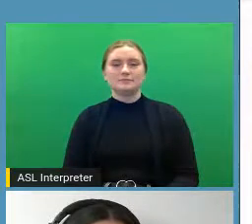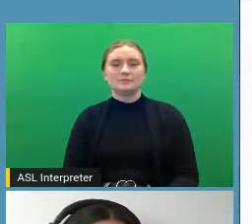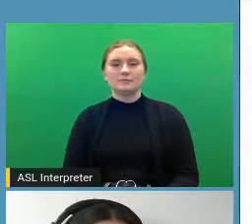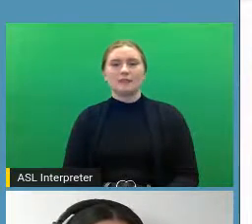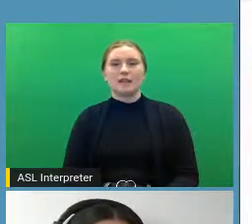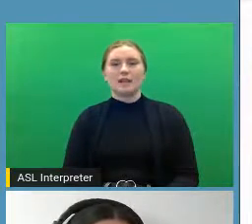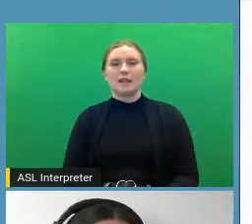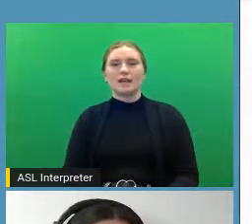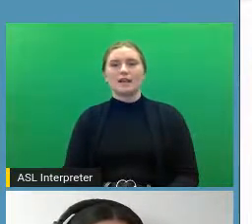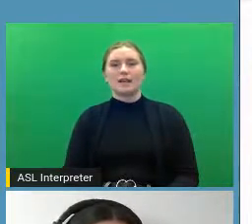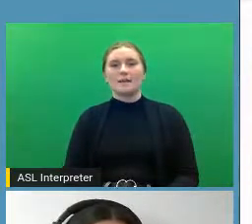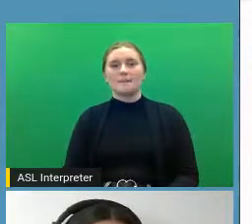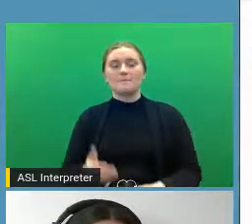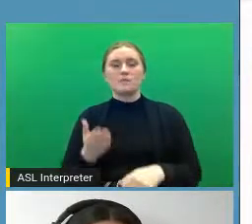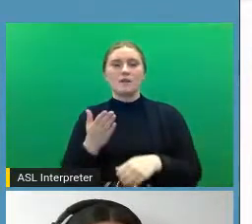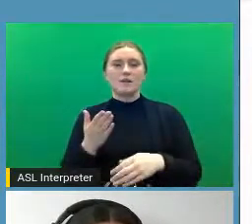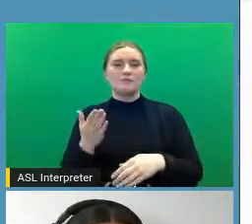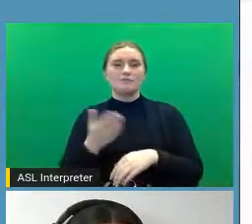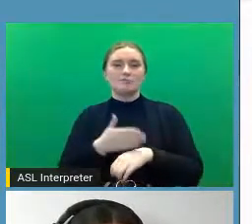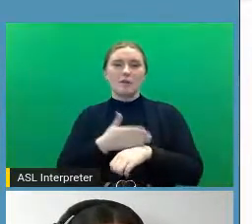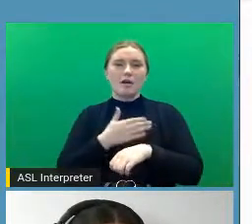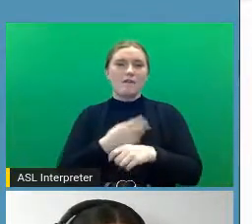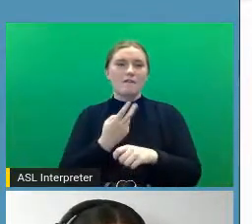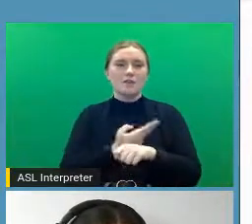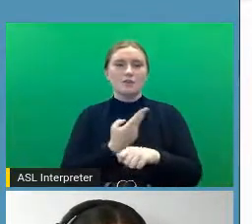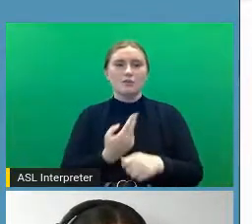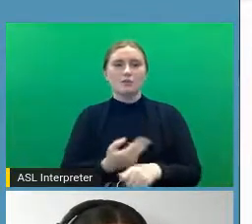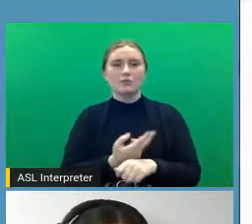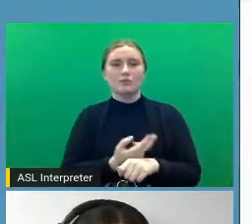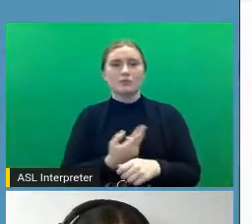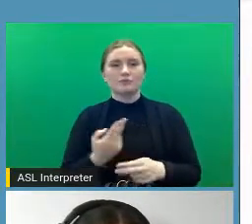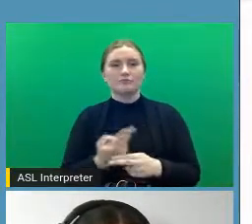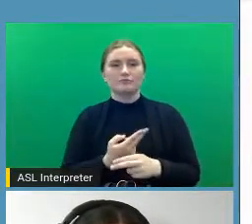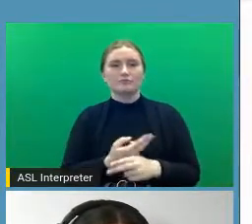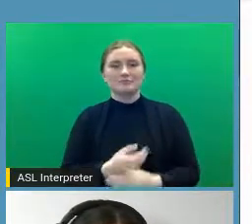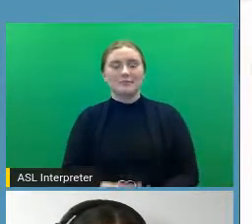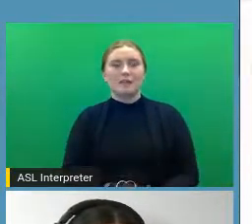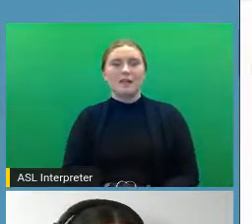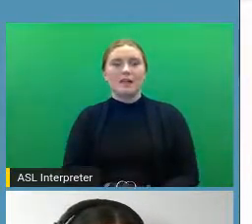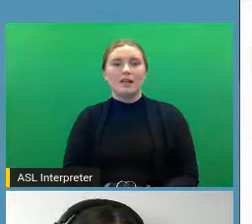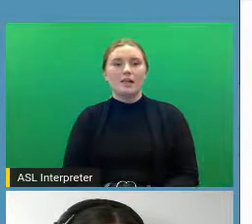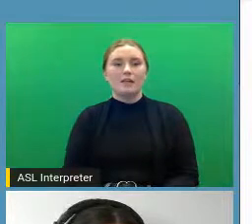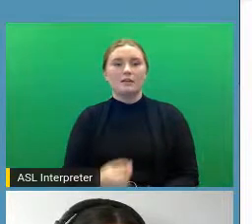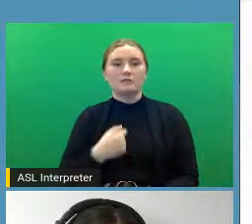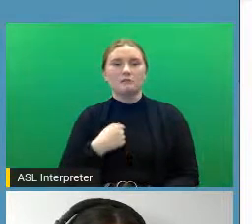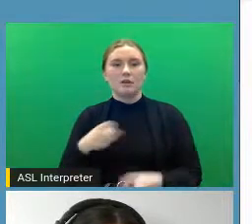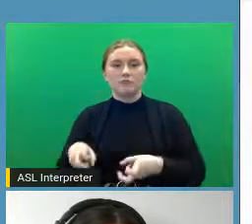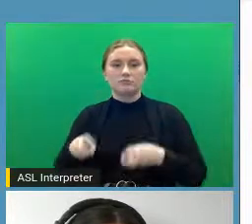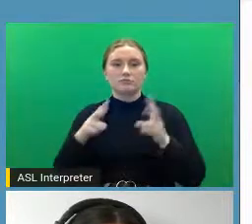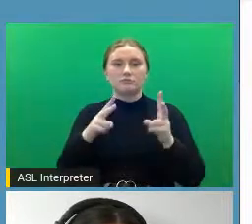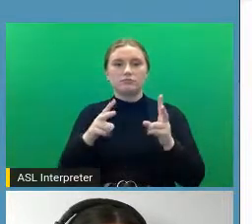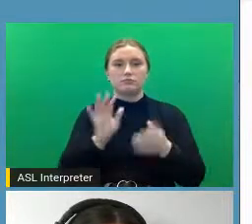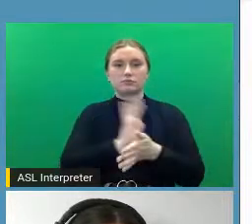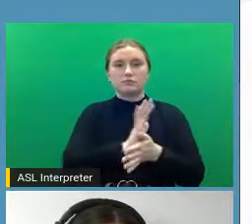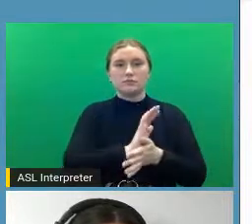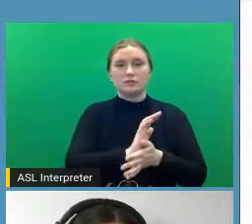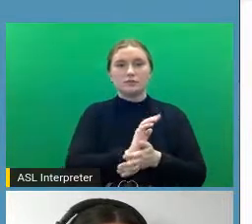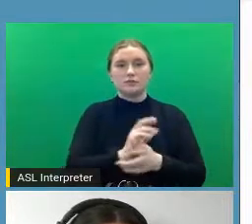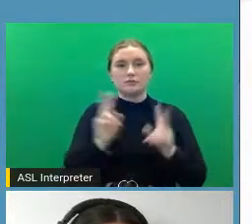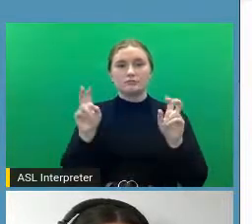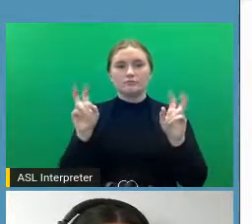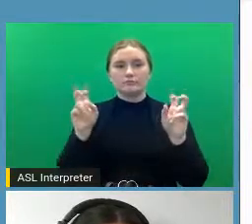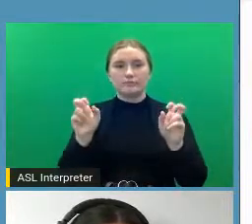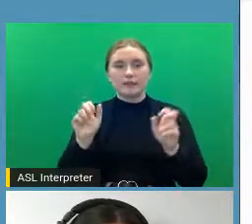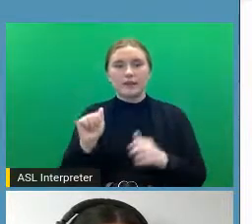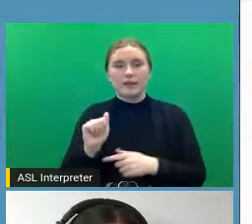distribution tool. So I uploaded a video called Encaustic. Encaustic is a type of paint.